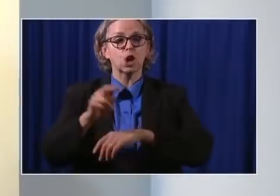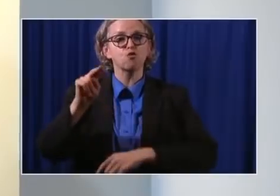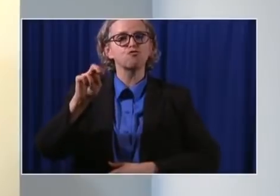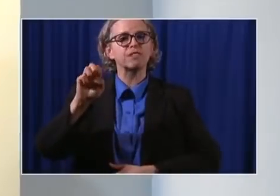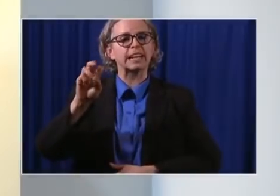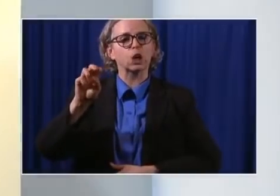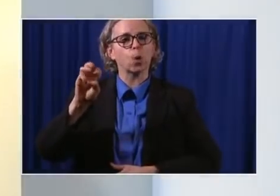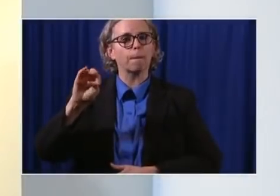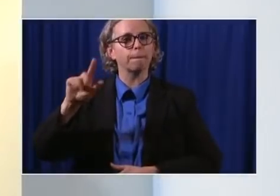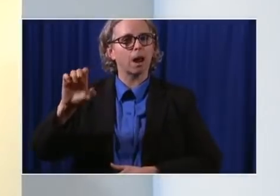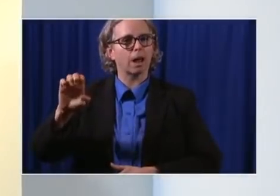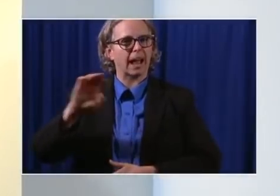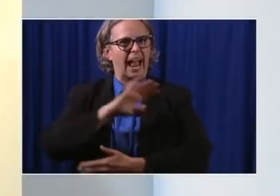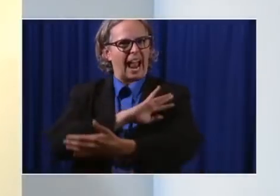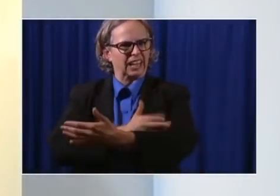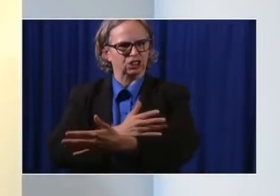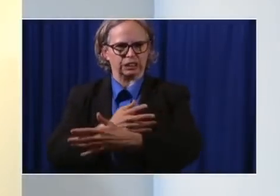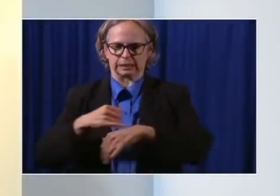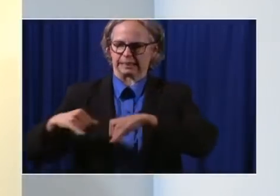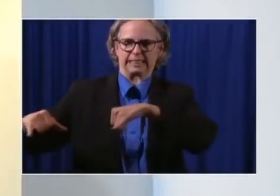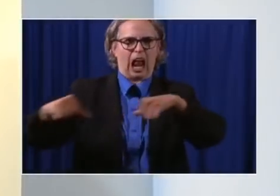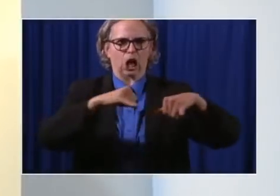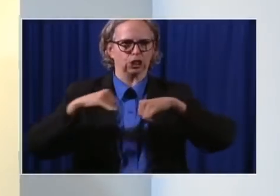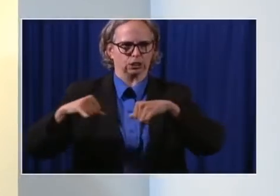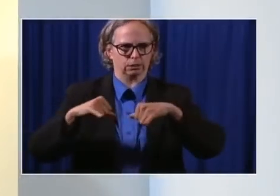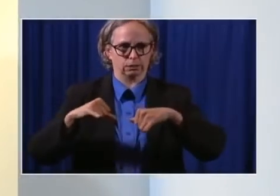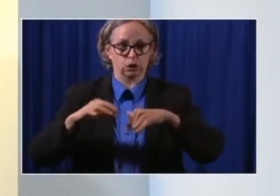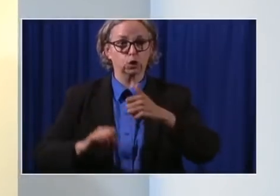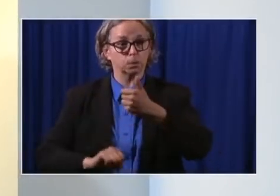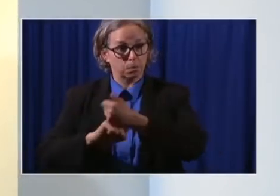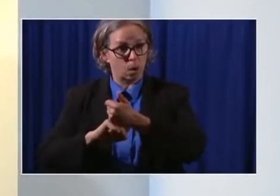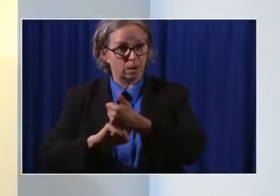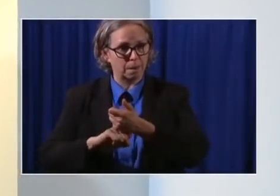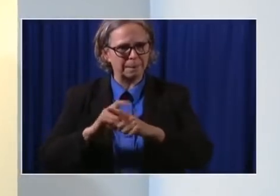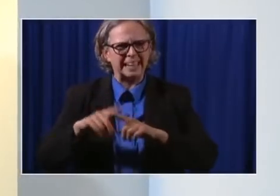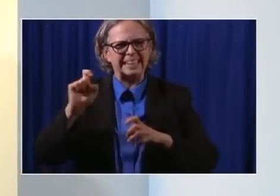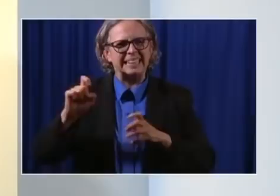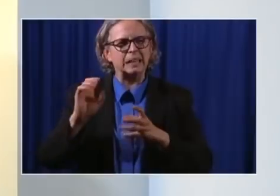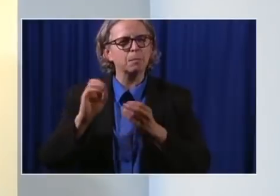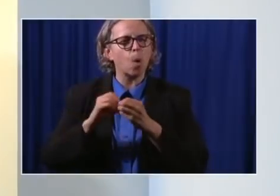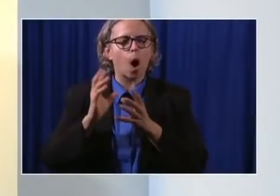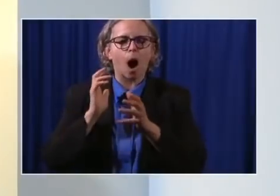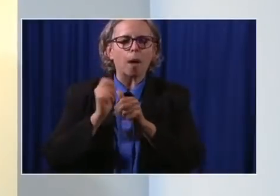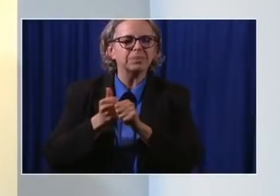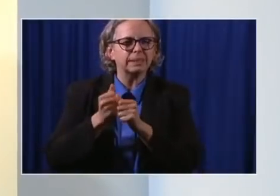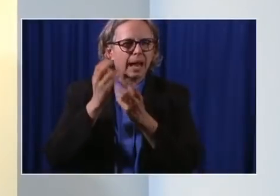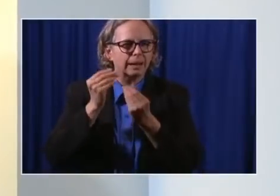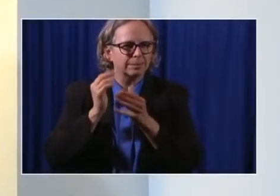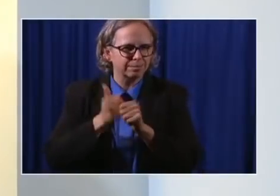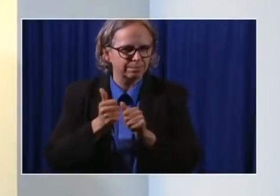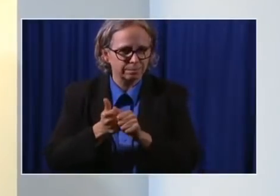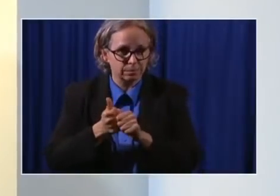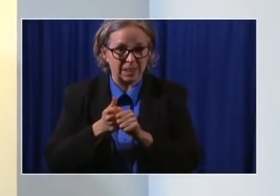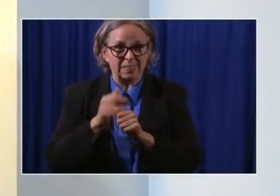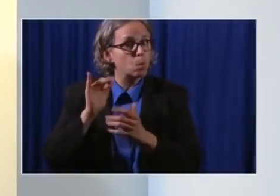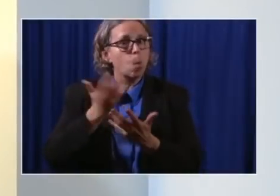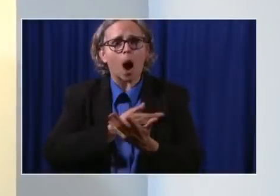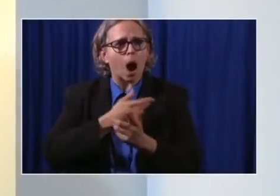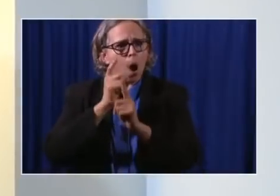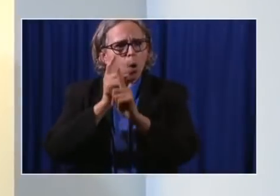need to obviously be updated to reflect modern times. But remember, those were always about carbon reduction, and the nuclear power plants are